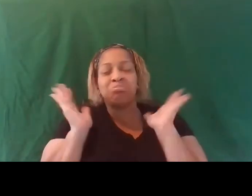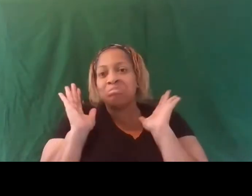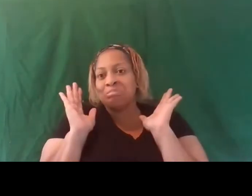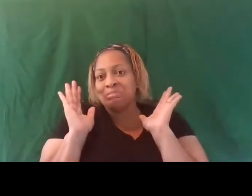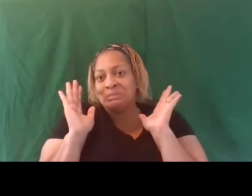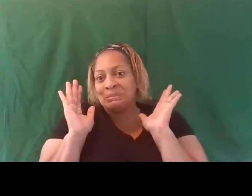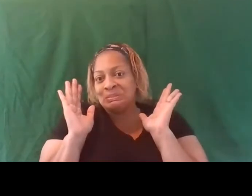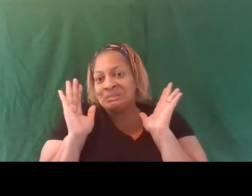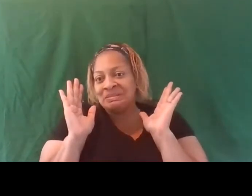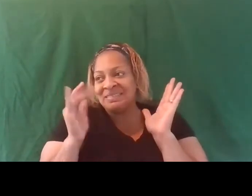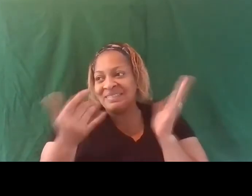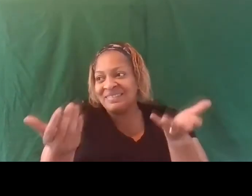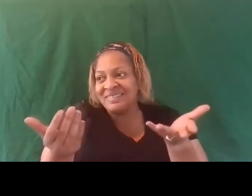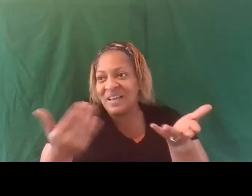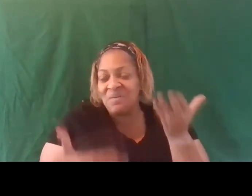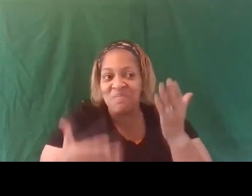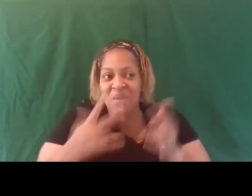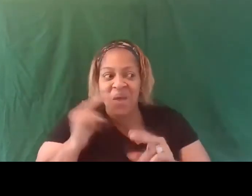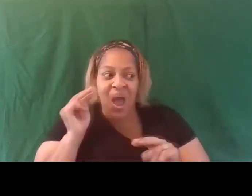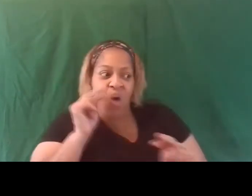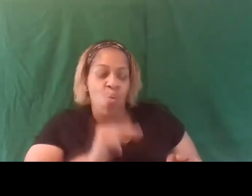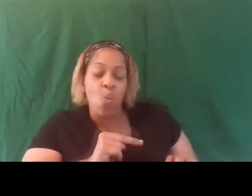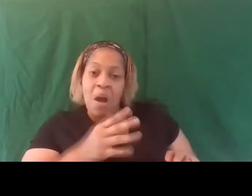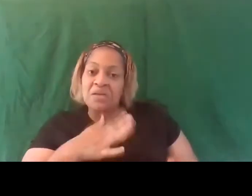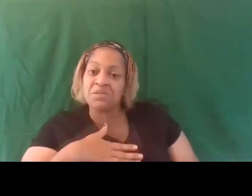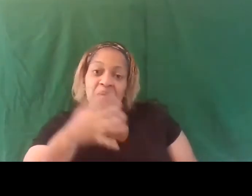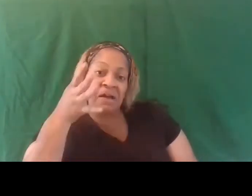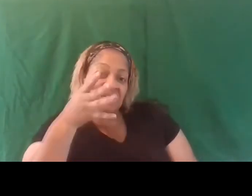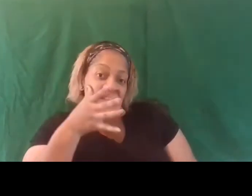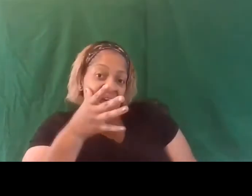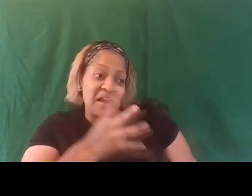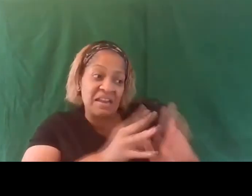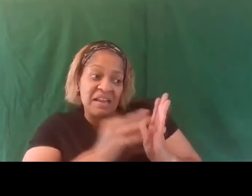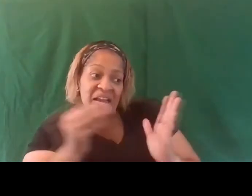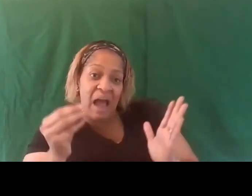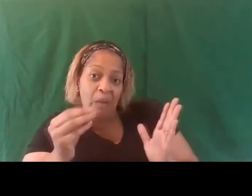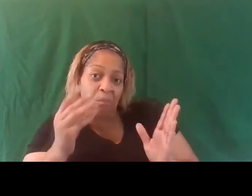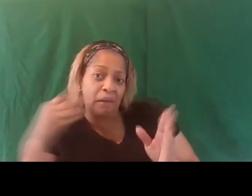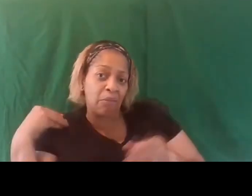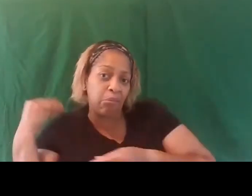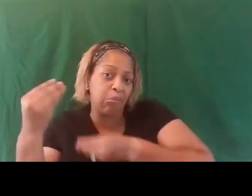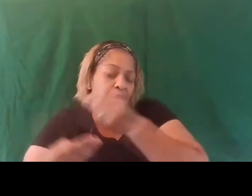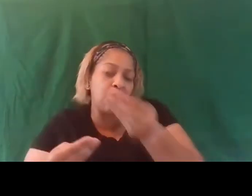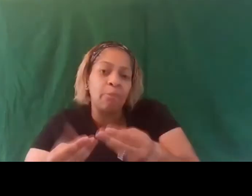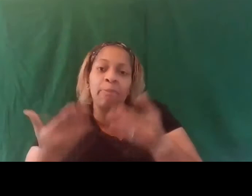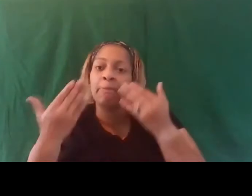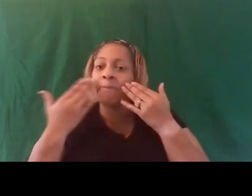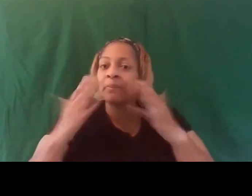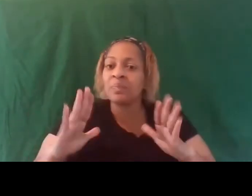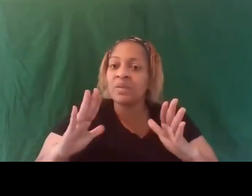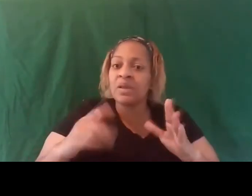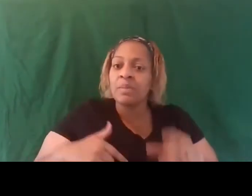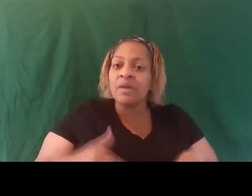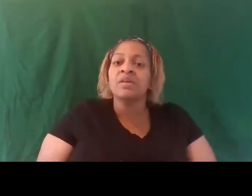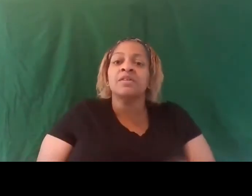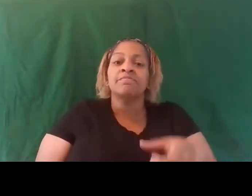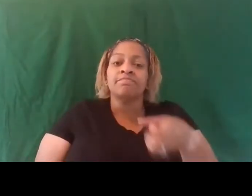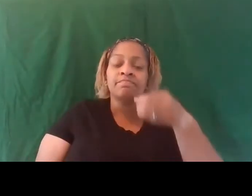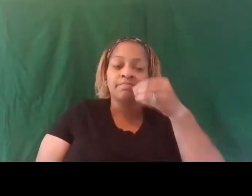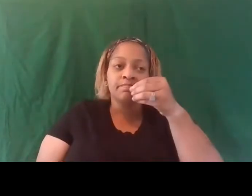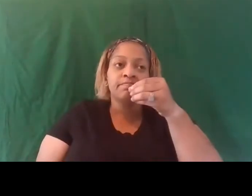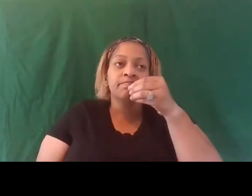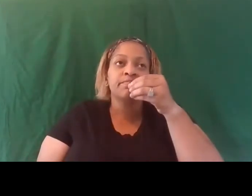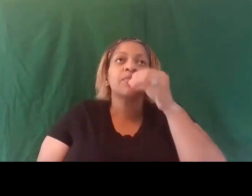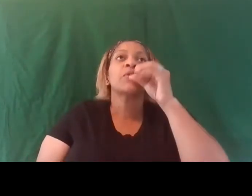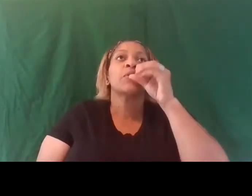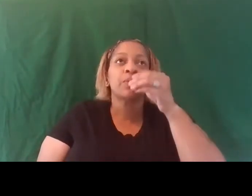Could it be something? I watched my father do it and I wanted to emulate him. I don't know. But it's interesting that I pause and say, what habits do I